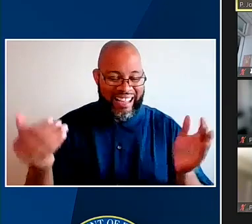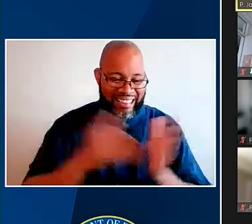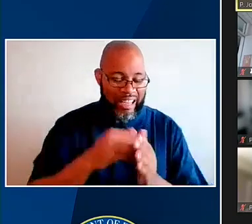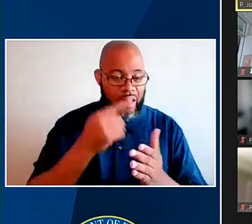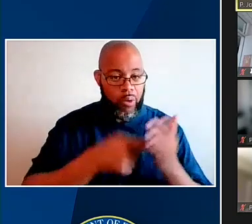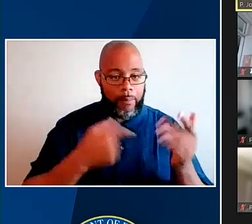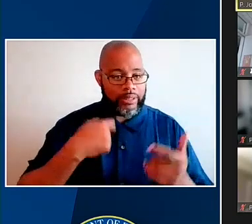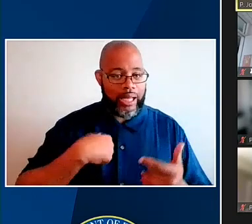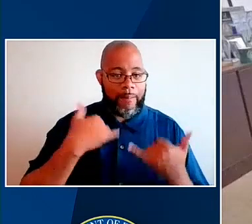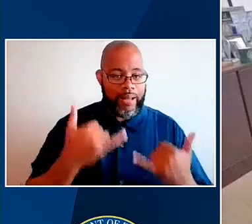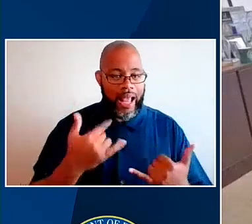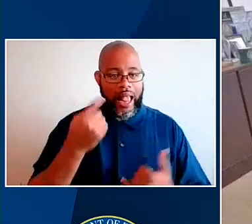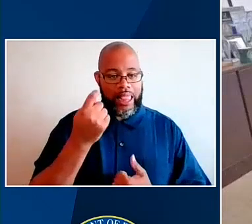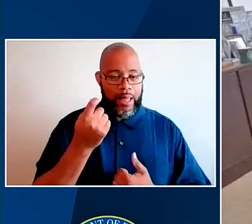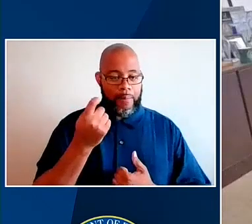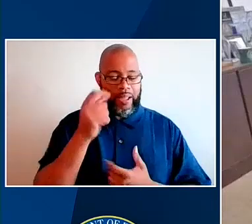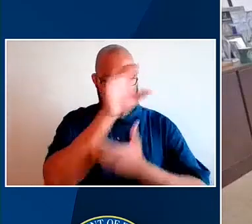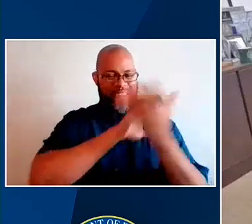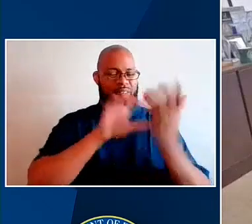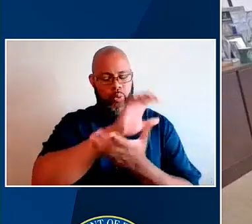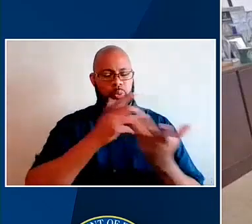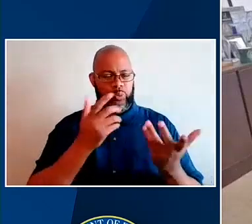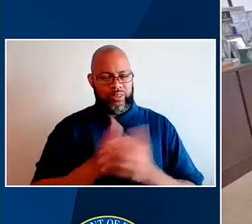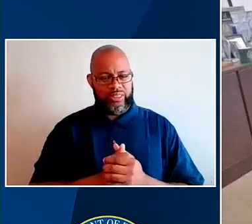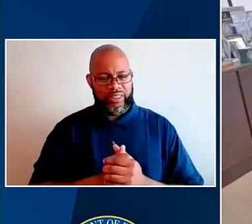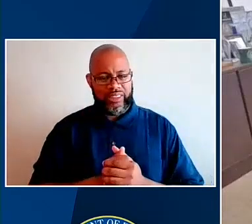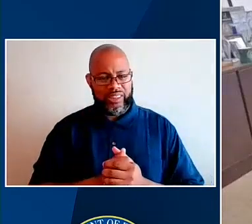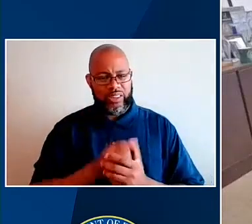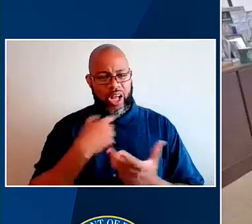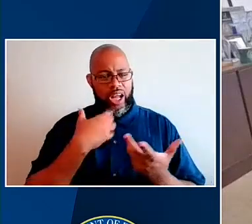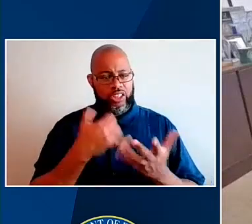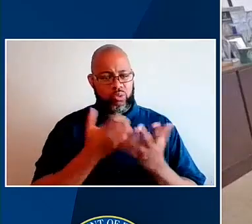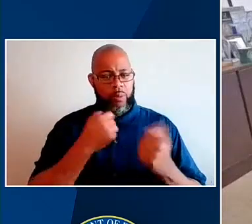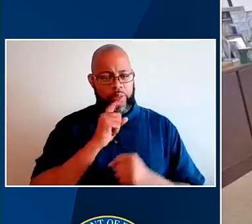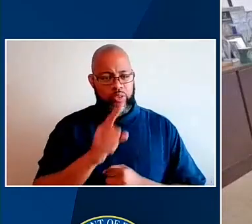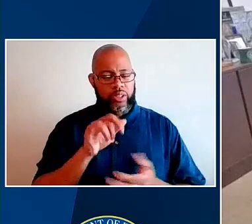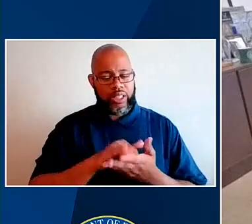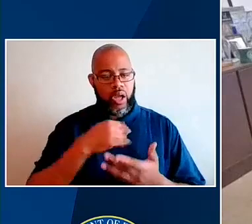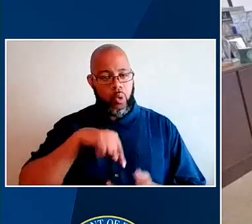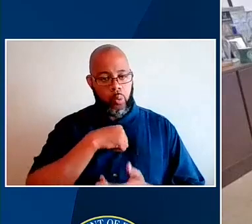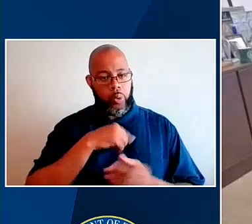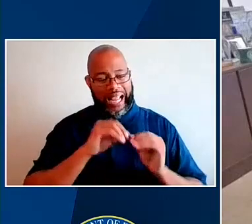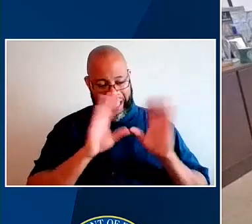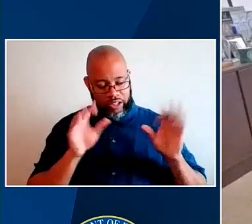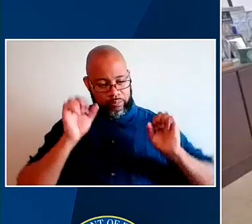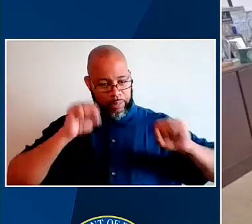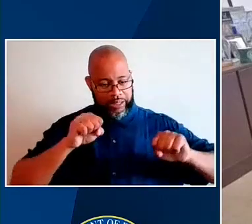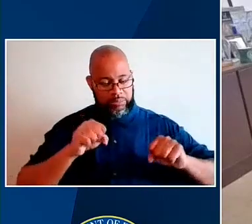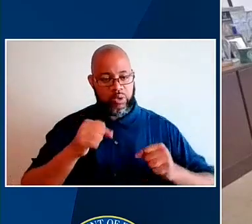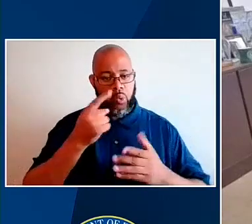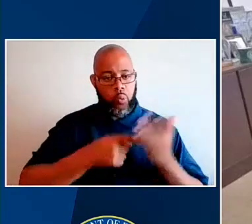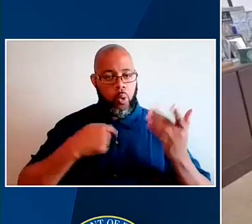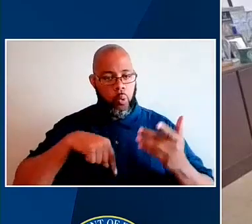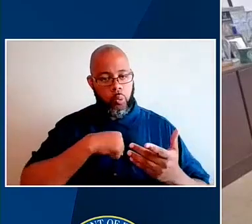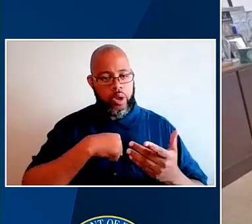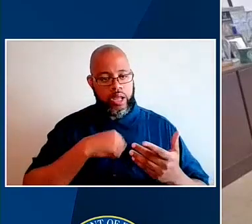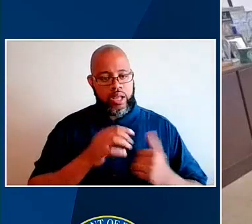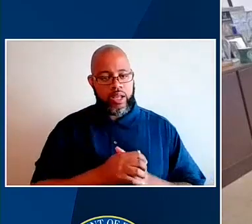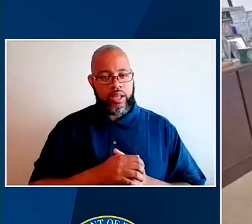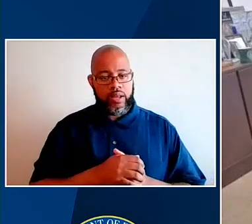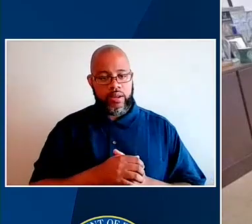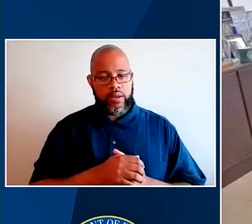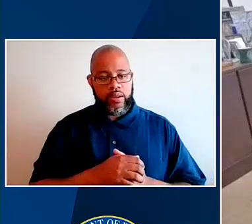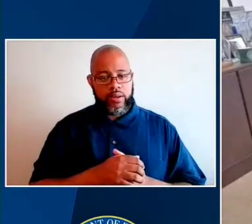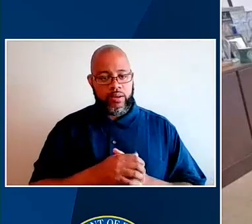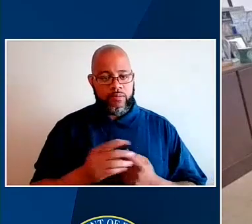because I'm now a little confused, and so I just want to make sure that we're as clear as possible on what we're raising